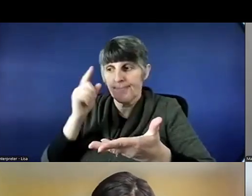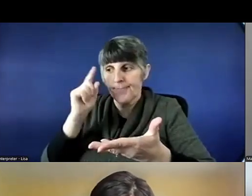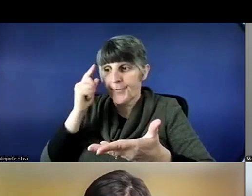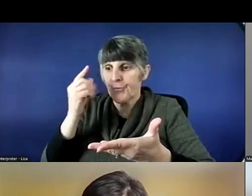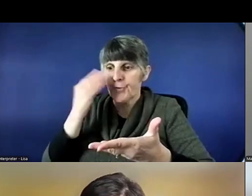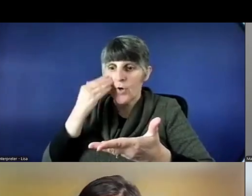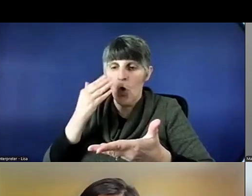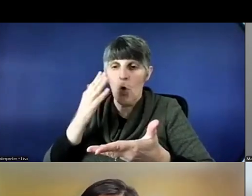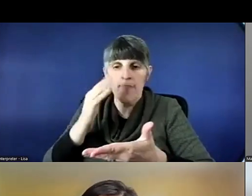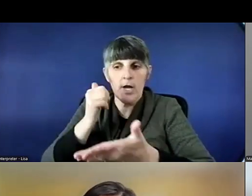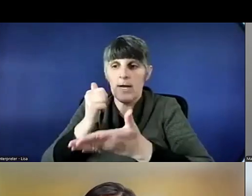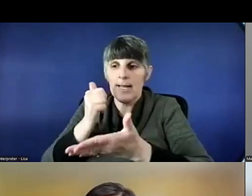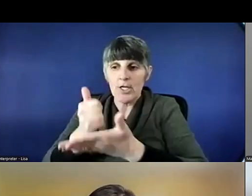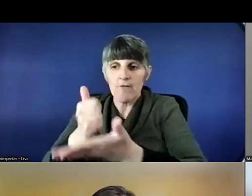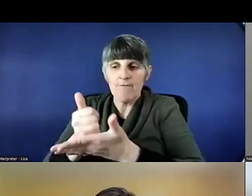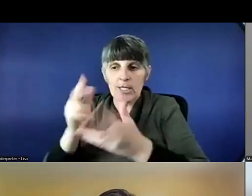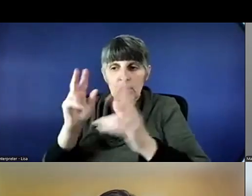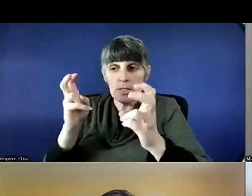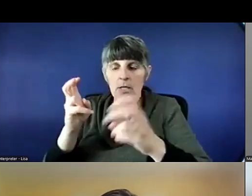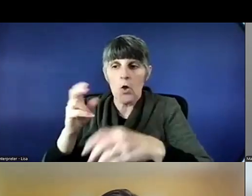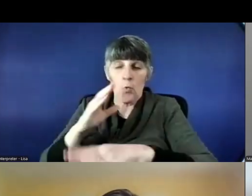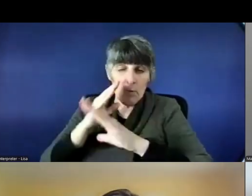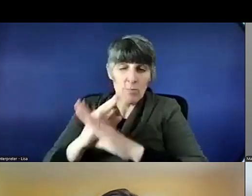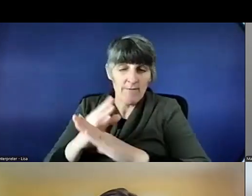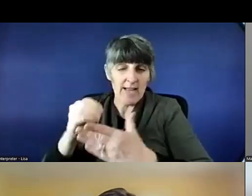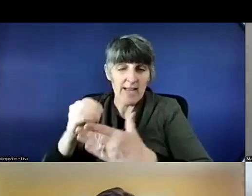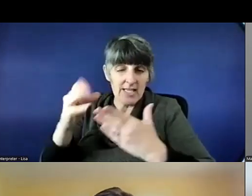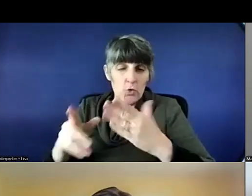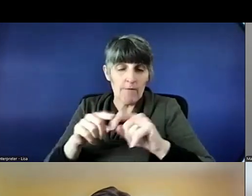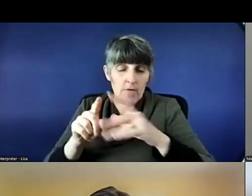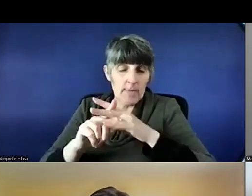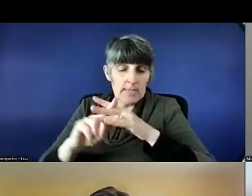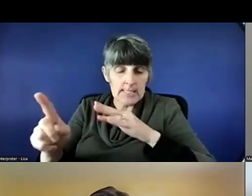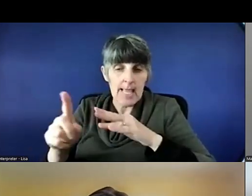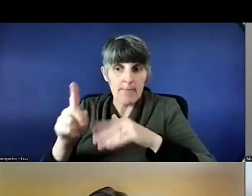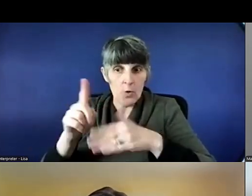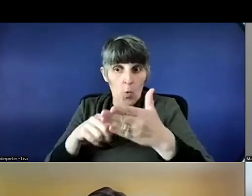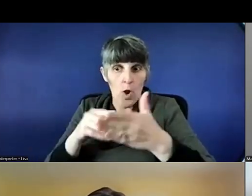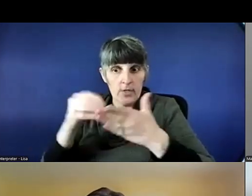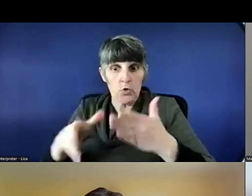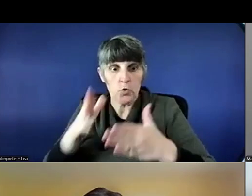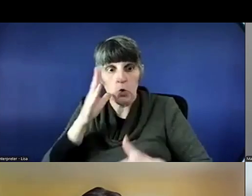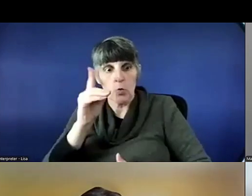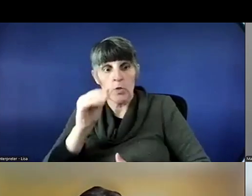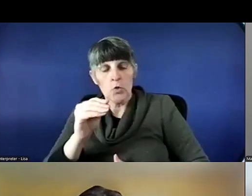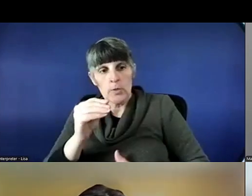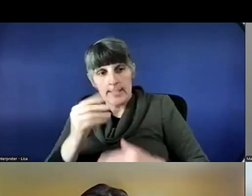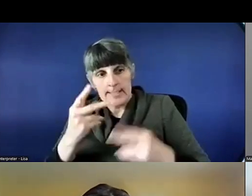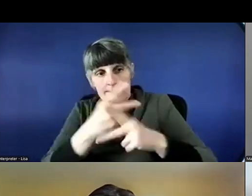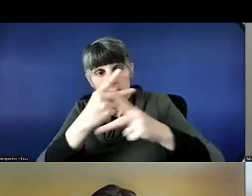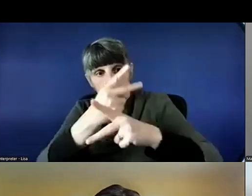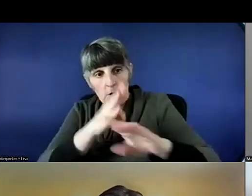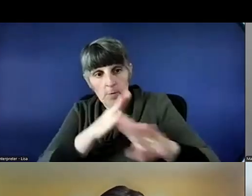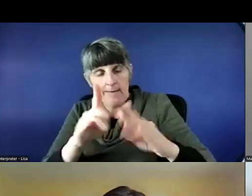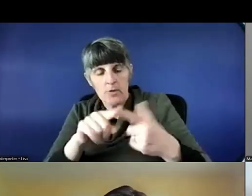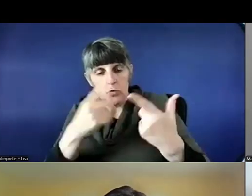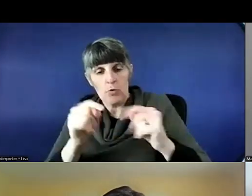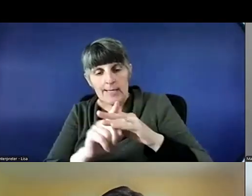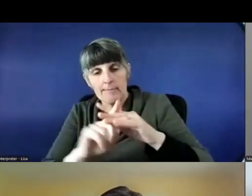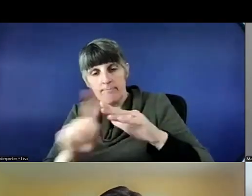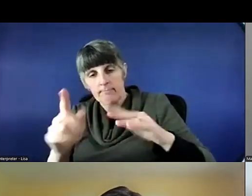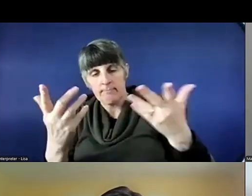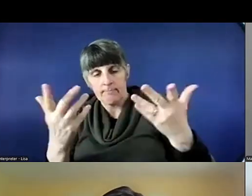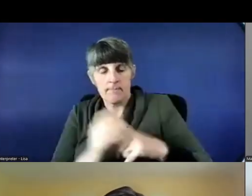their interventions were essentially preventing the student from escaping, what the student will do is escalate those behaviors to try to get away from